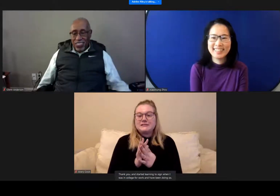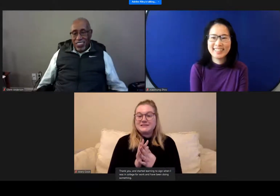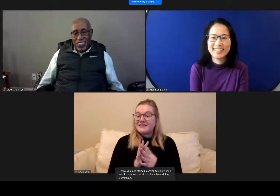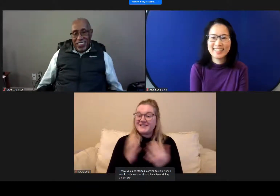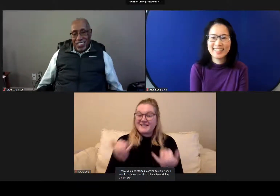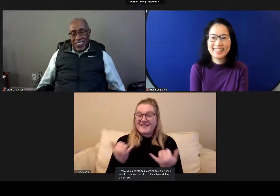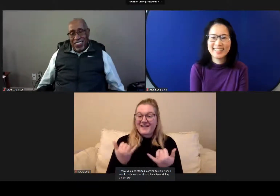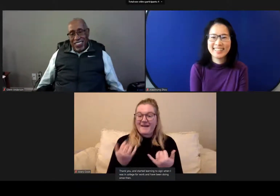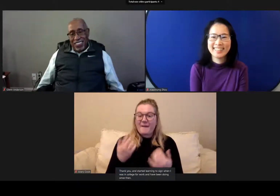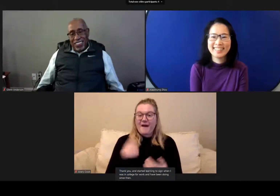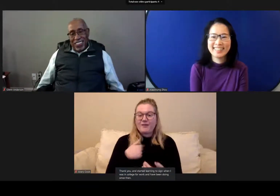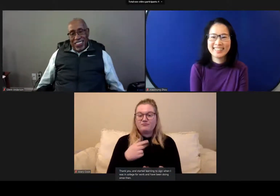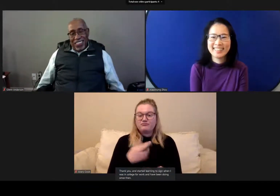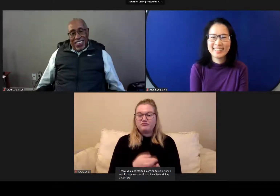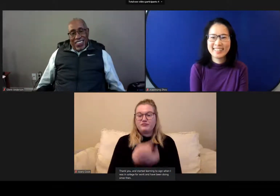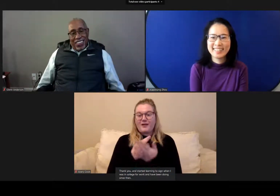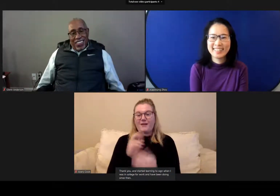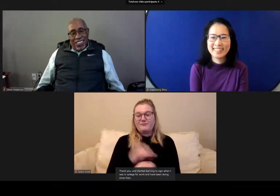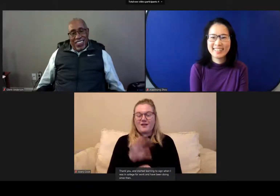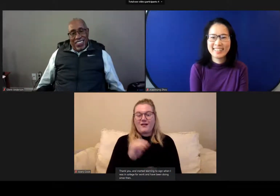then.